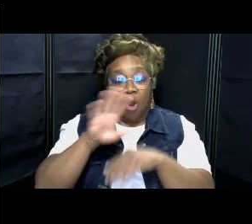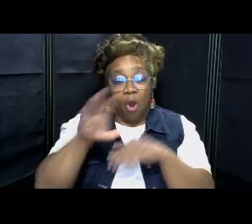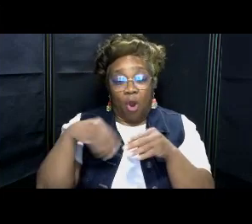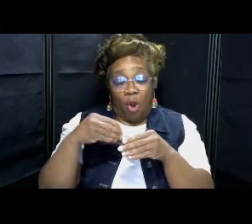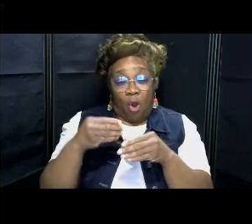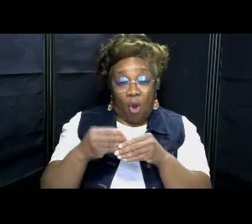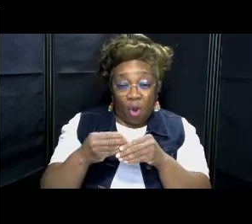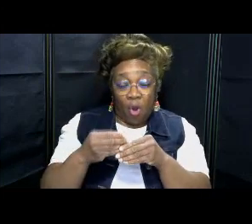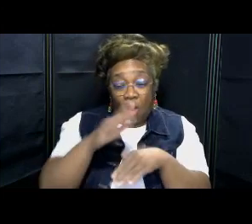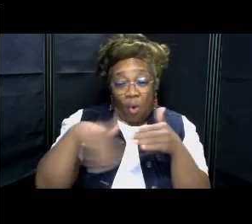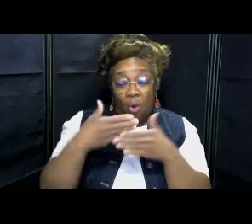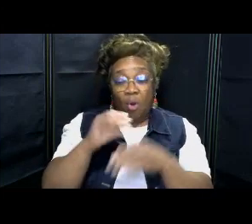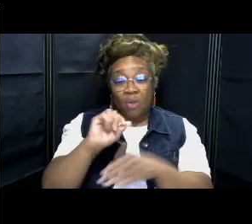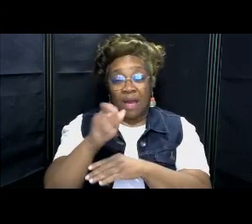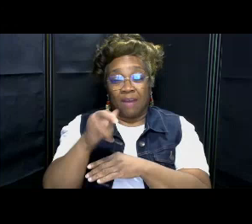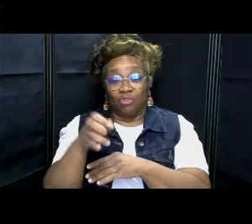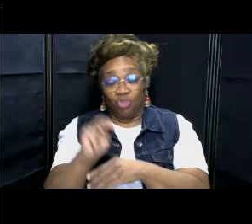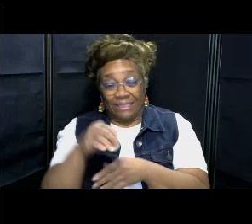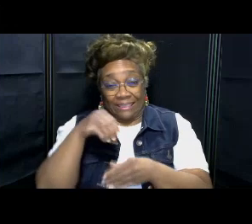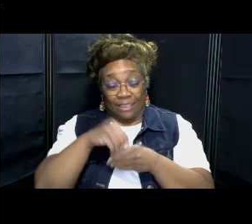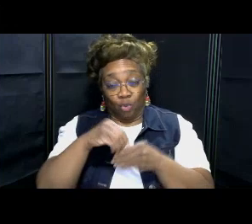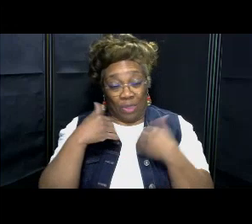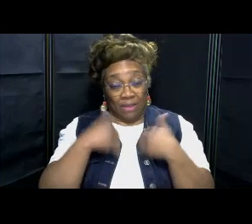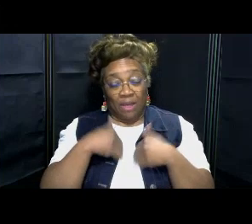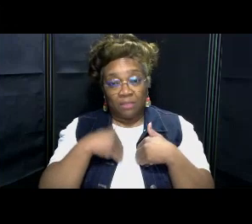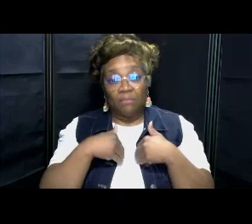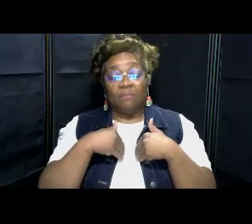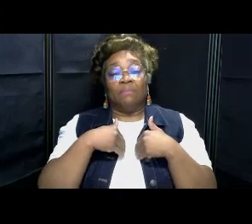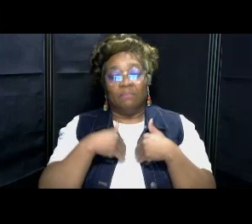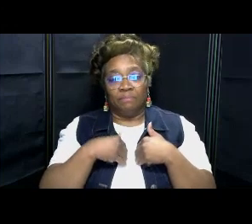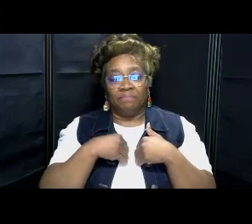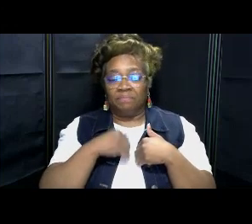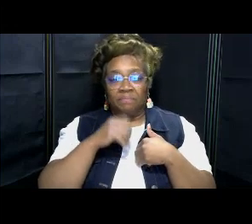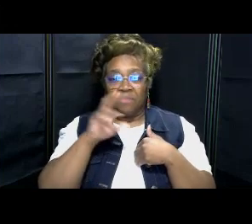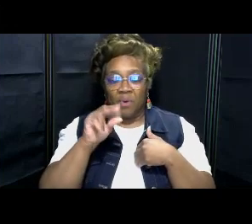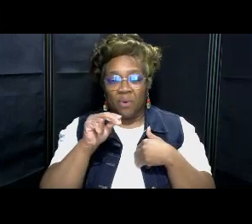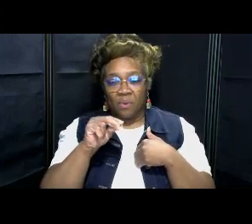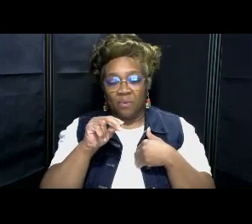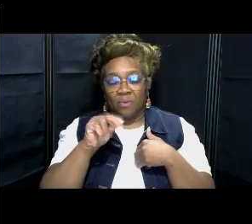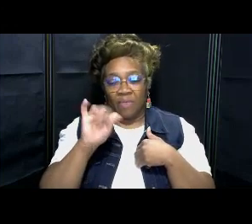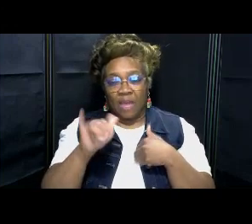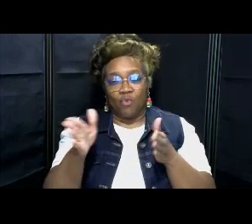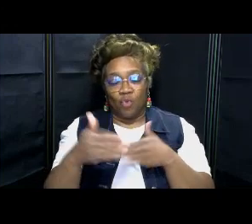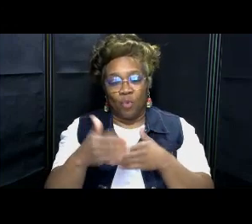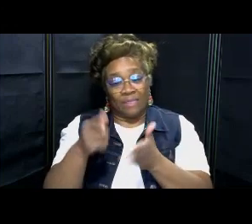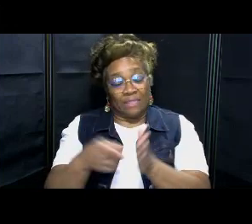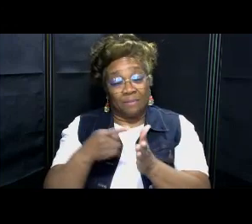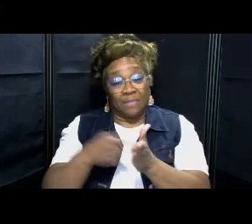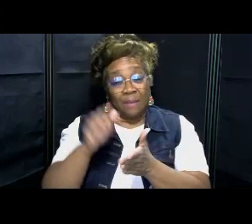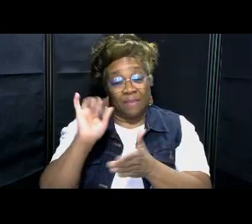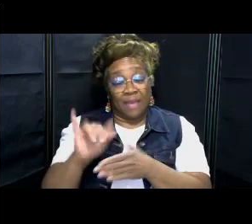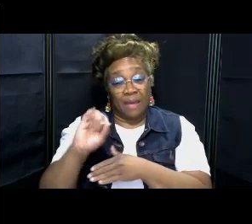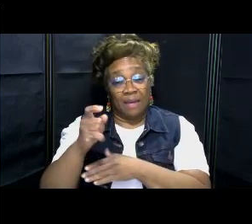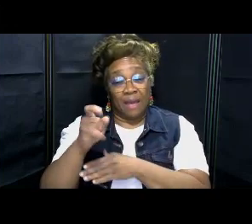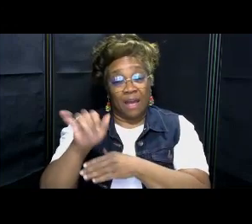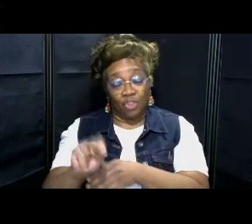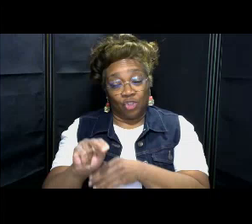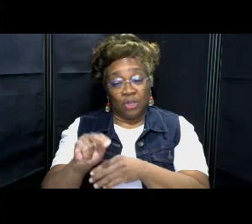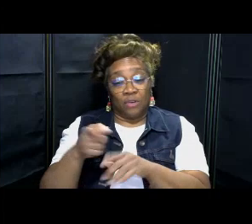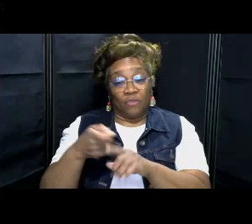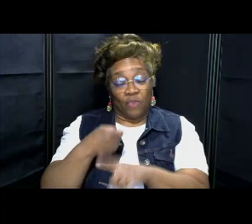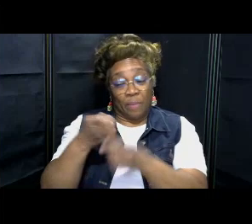of it's dissipating out into the room. So when you're in a room where somebody's using oxygen, instead of 21% oxygen, which is normal